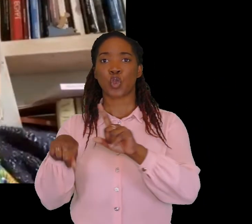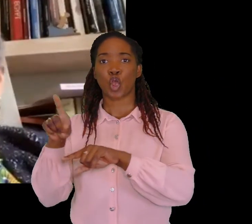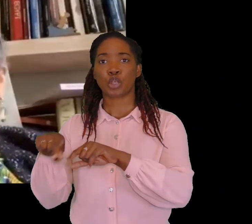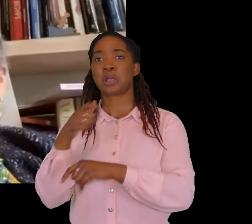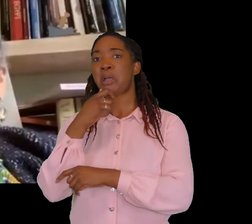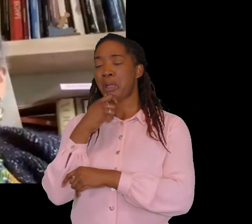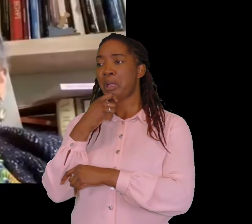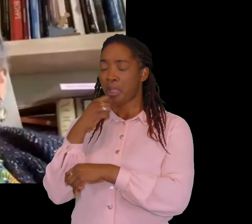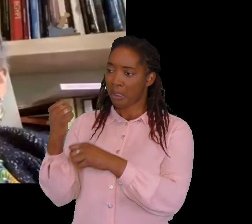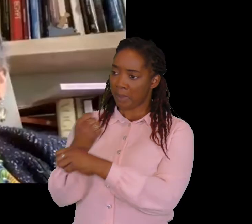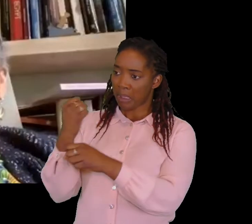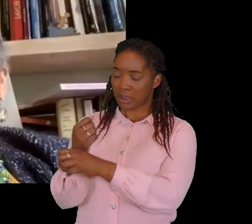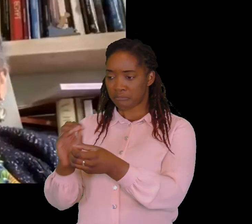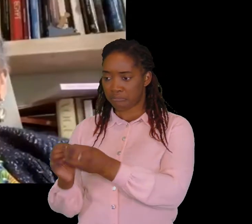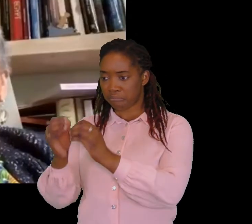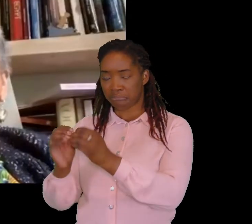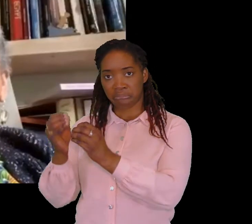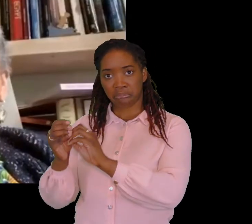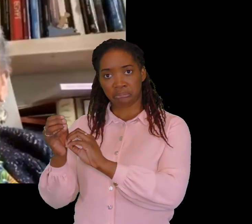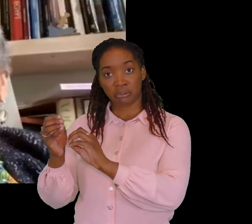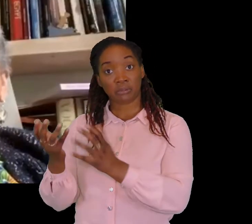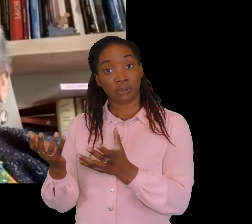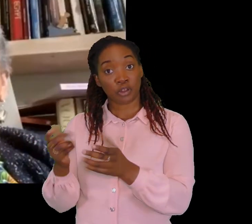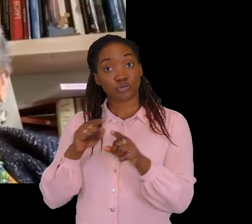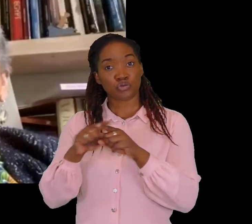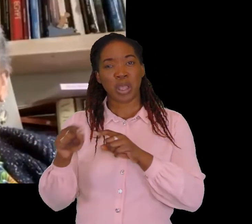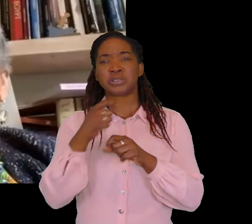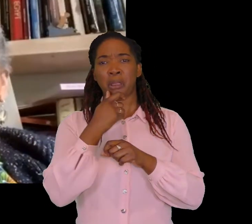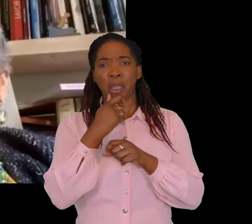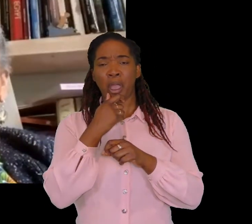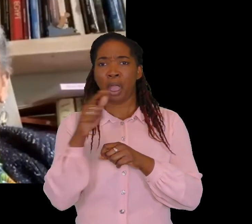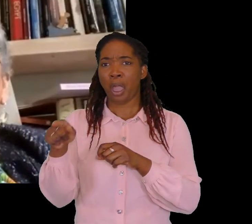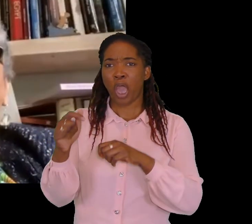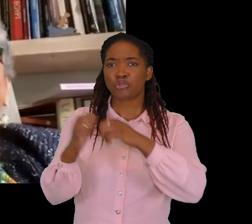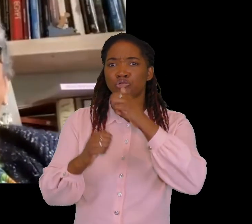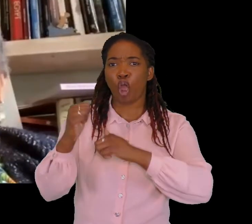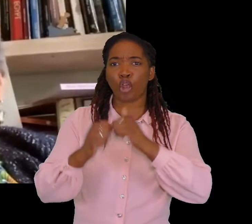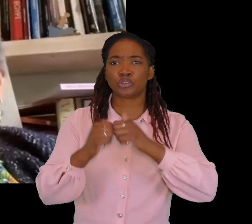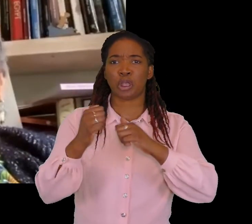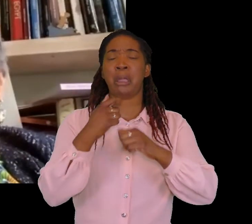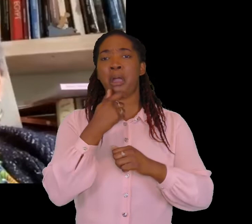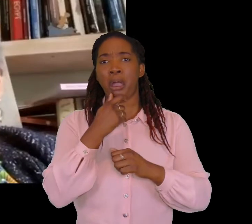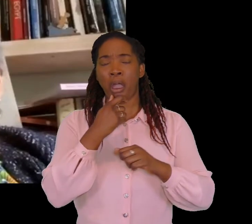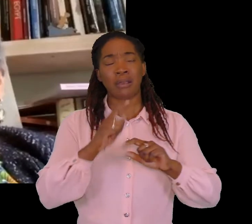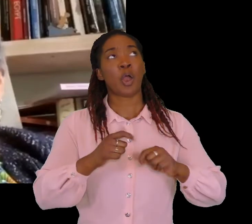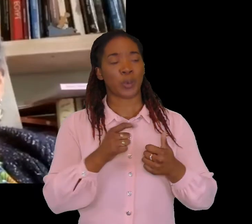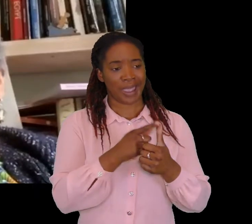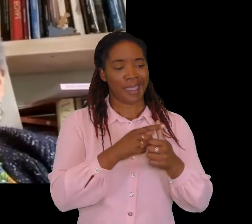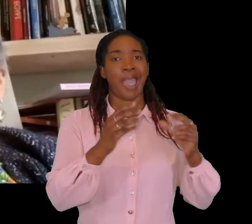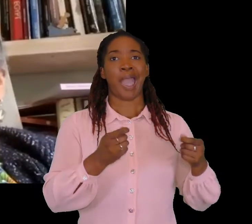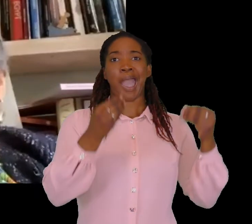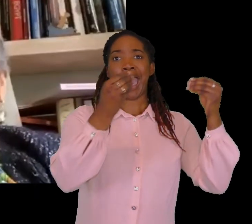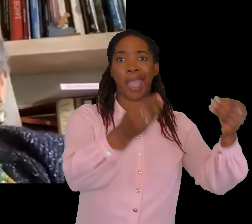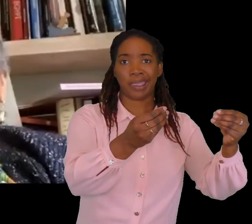making is you're trying to break down some of those structures, like hanging paintings